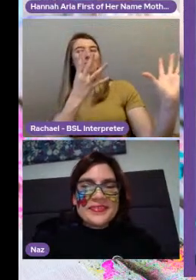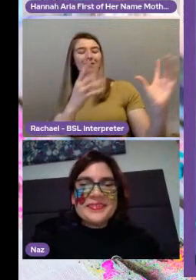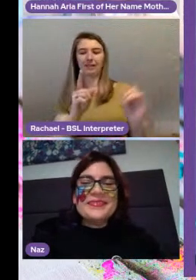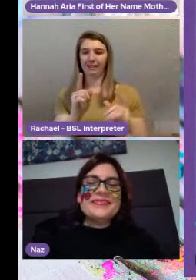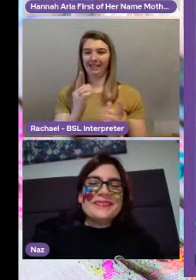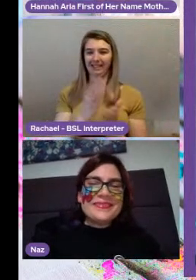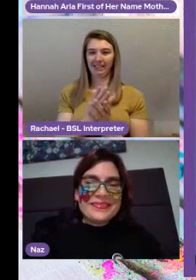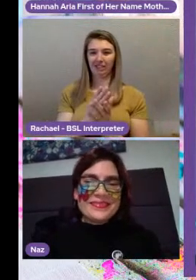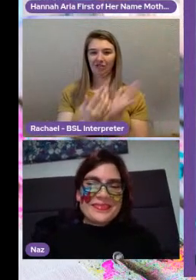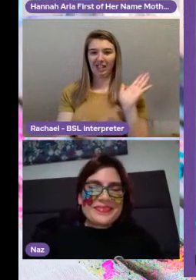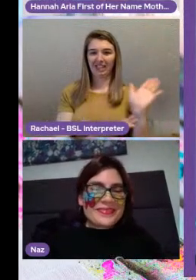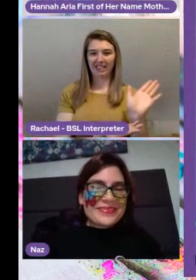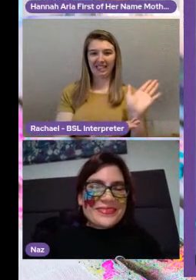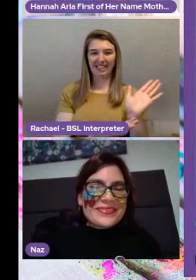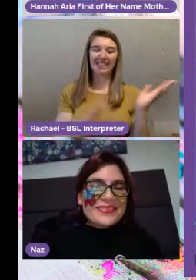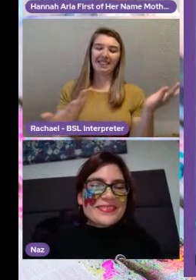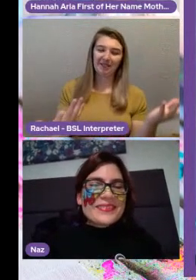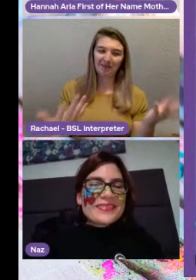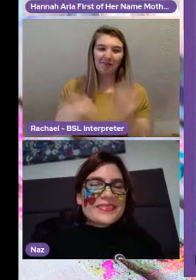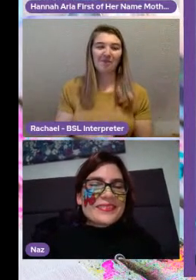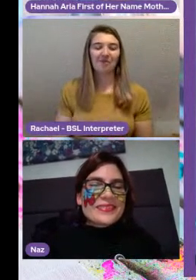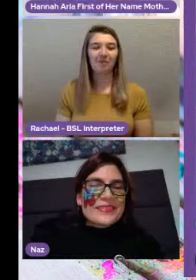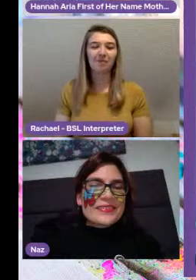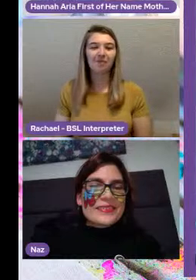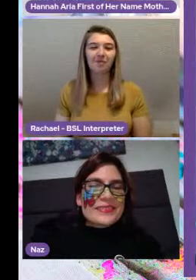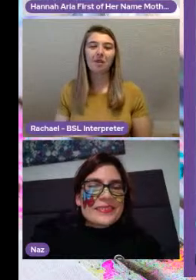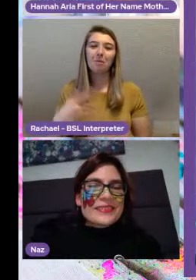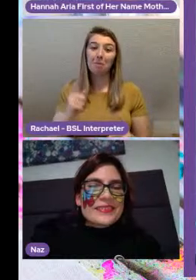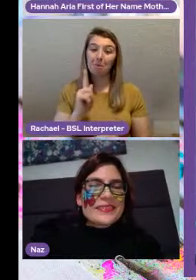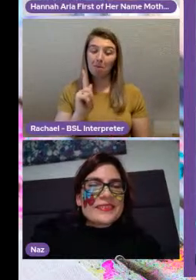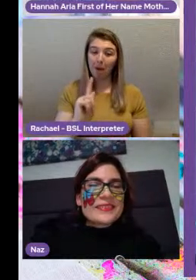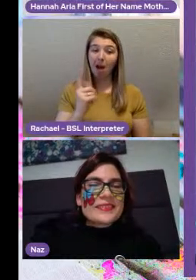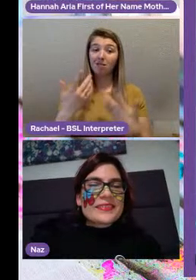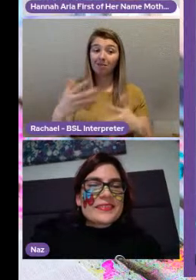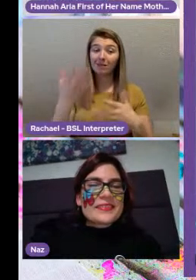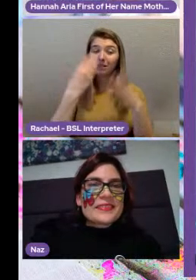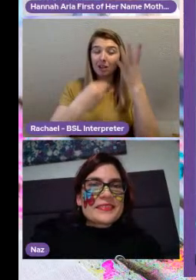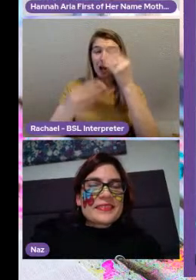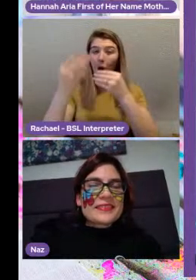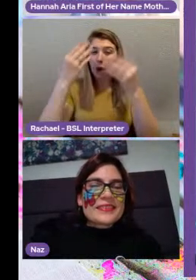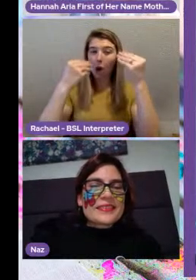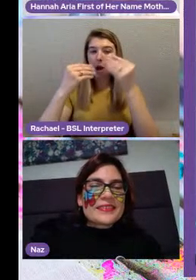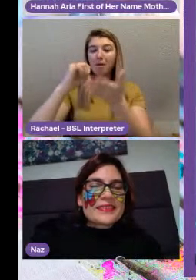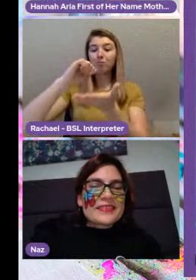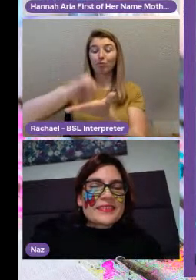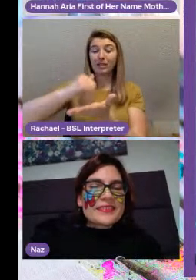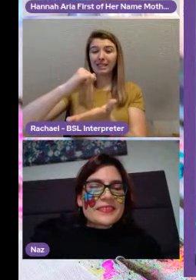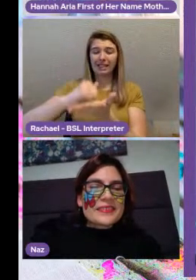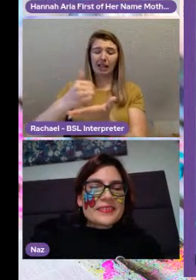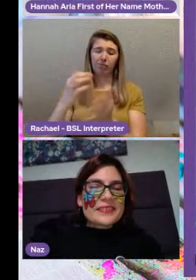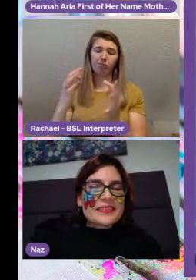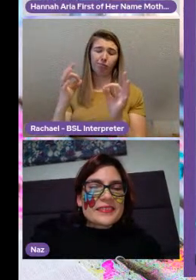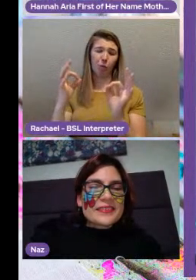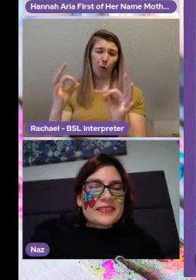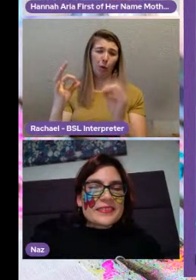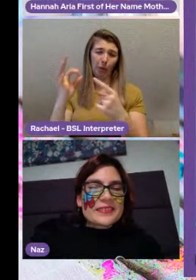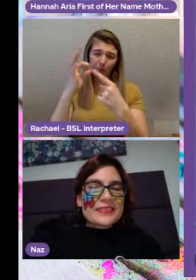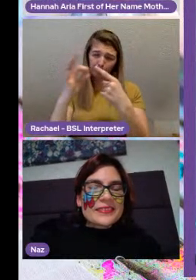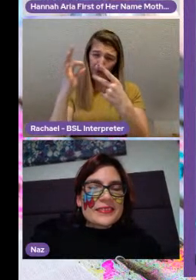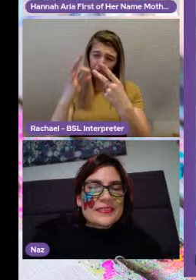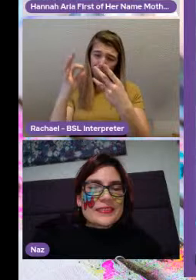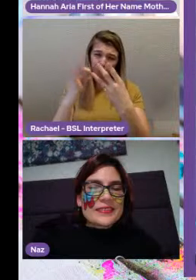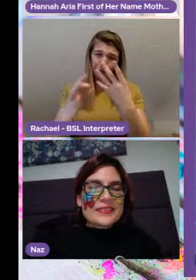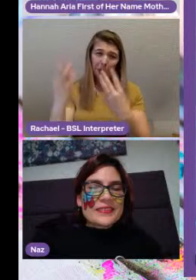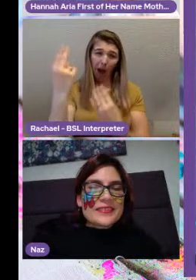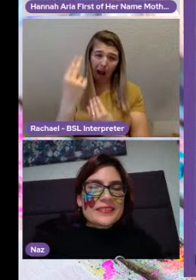reality. So what I've learned from this experience is that printing is a fine art and that I need to sign